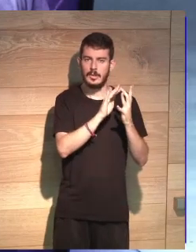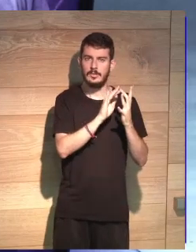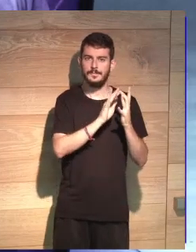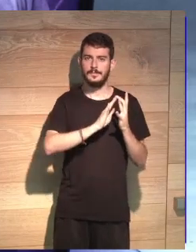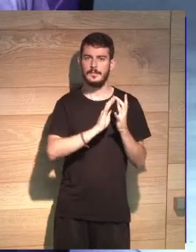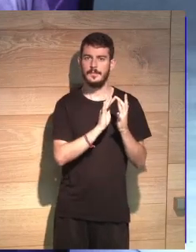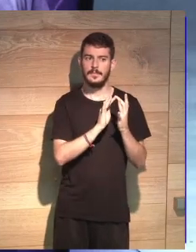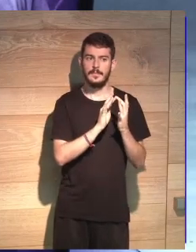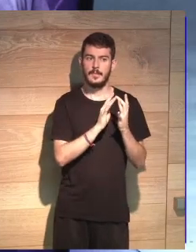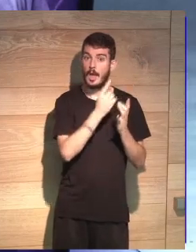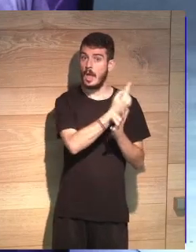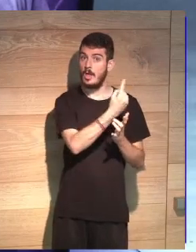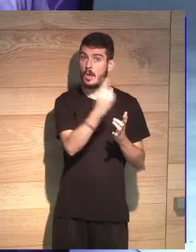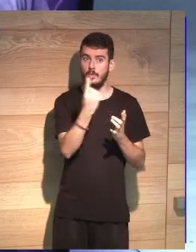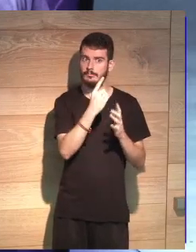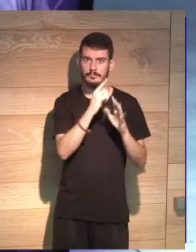and